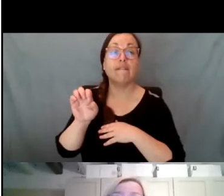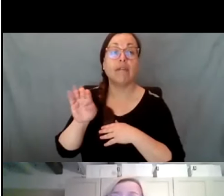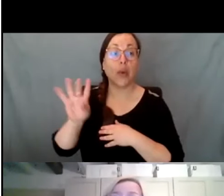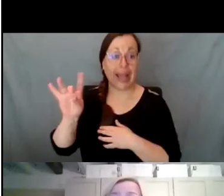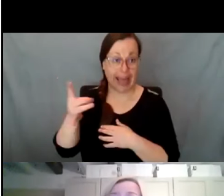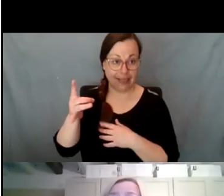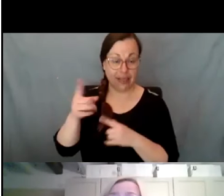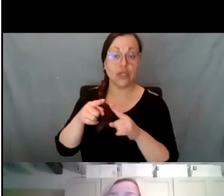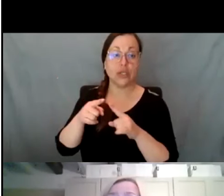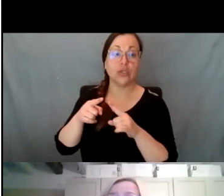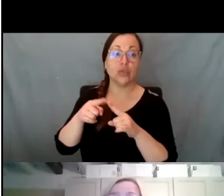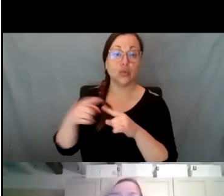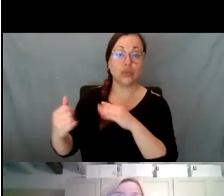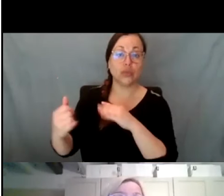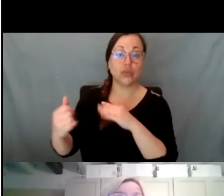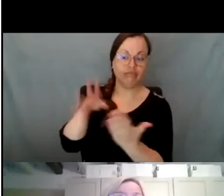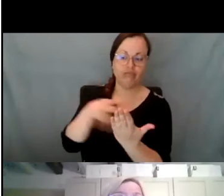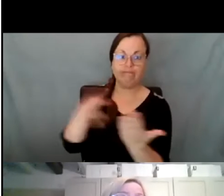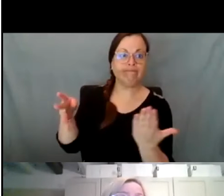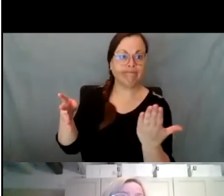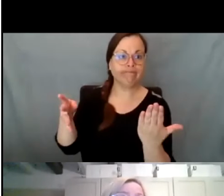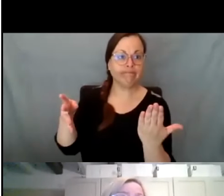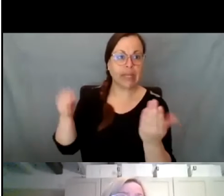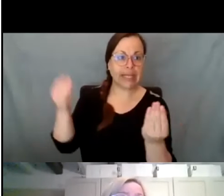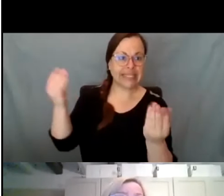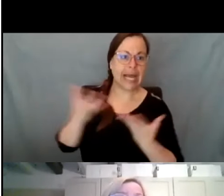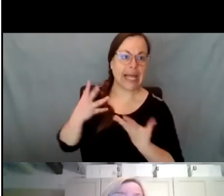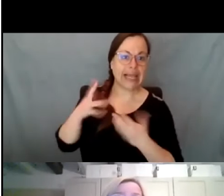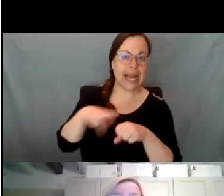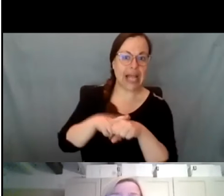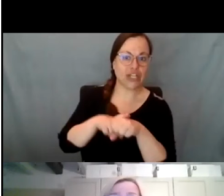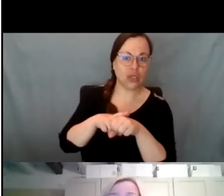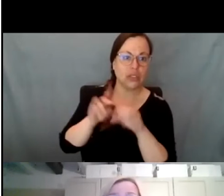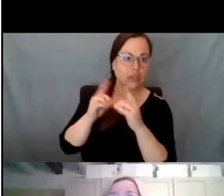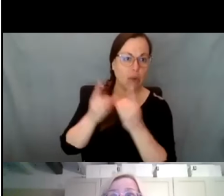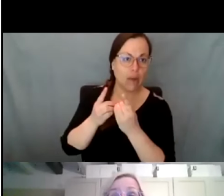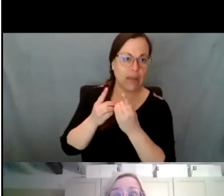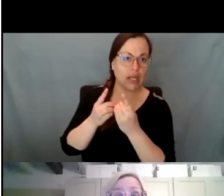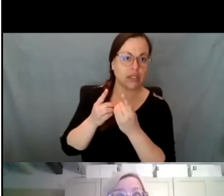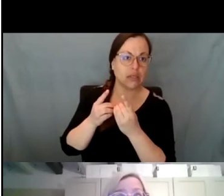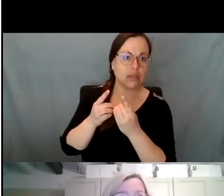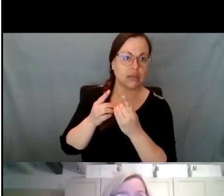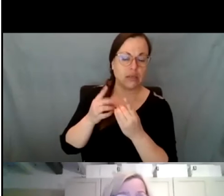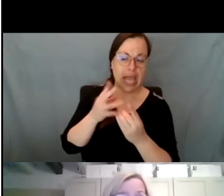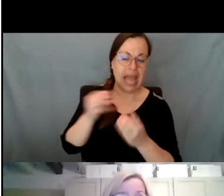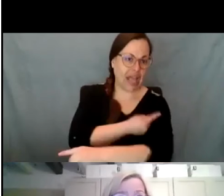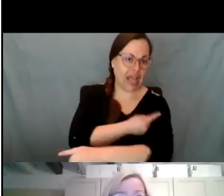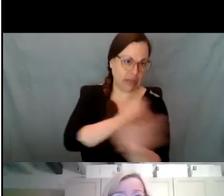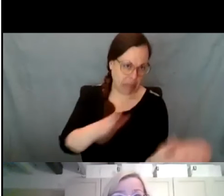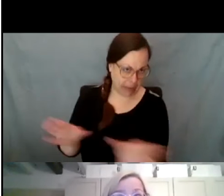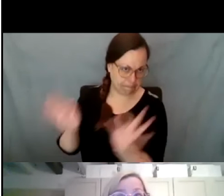was telling, the national deployment and vaccination plans. Next slide.